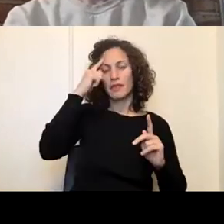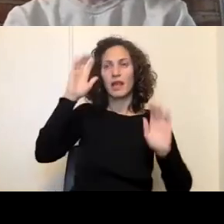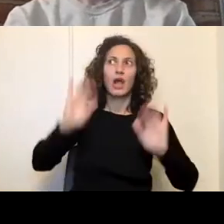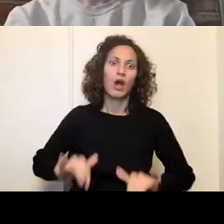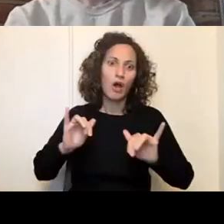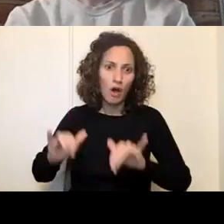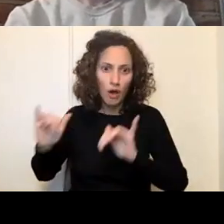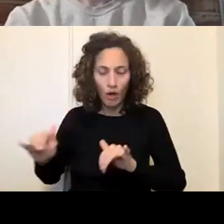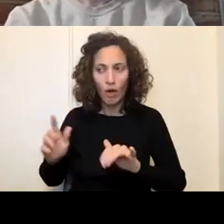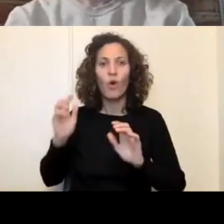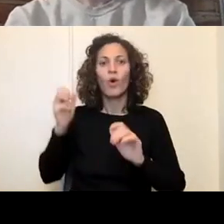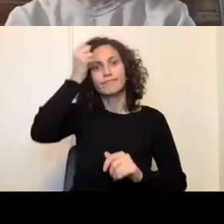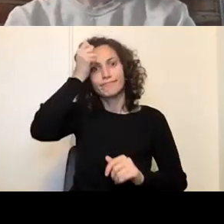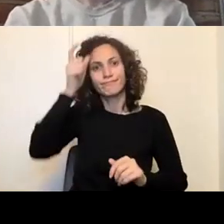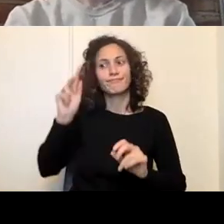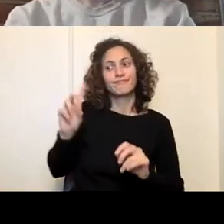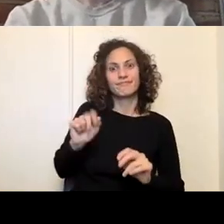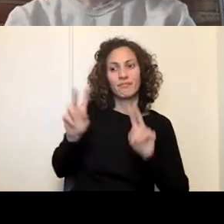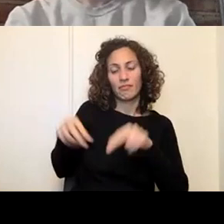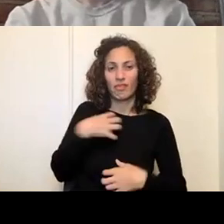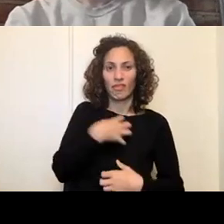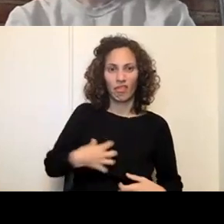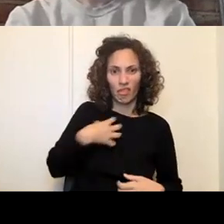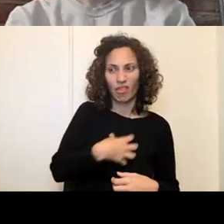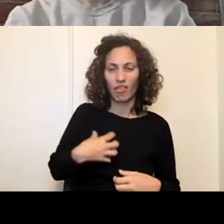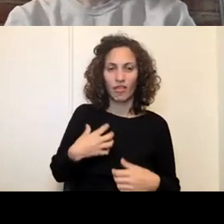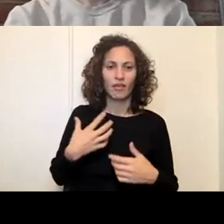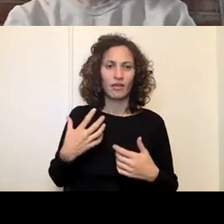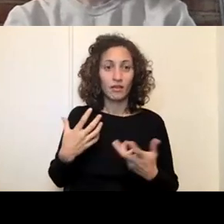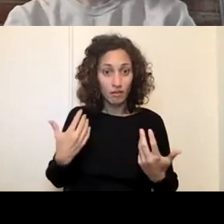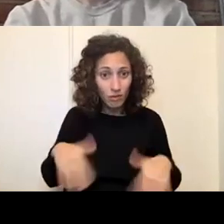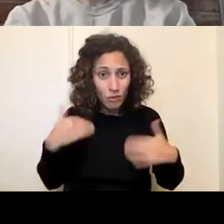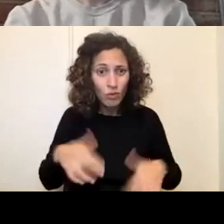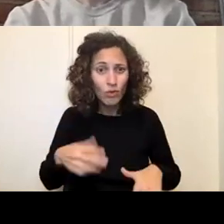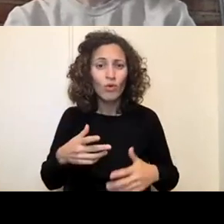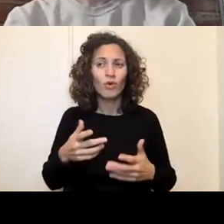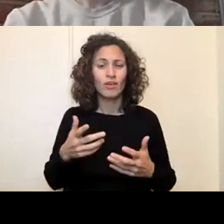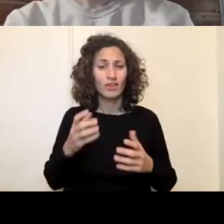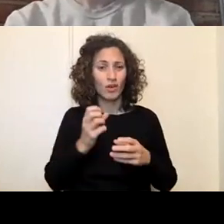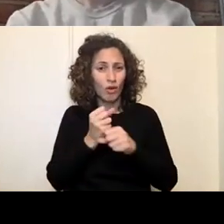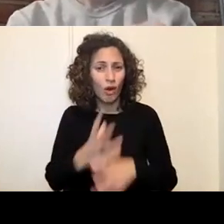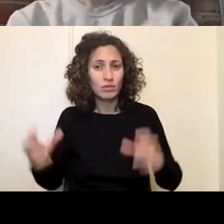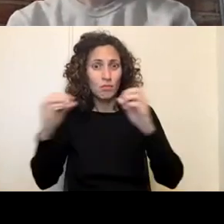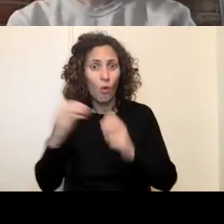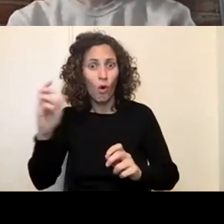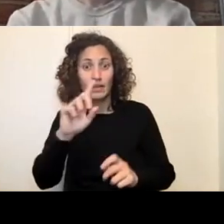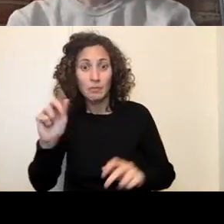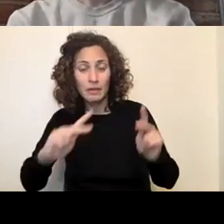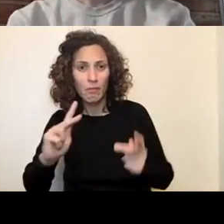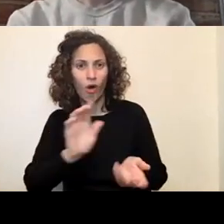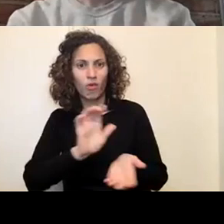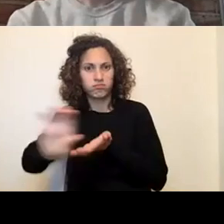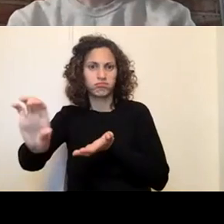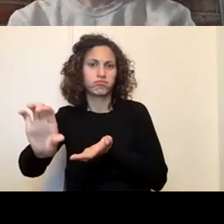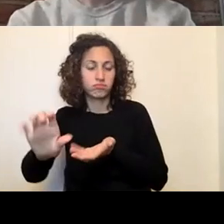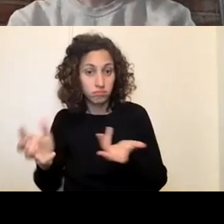aversion and objection and disgust, which can lead to an increase in rejection from non-disabled people. And